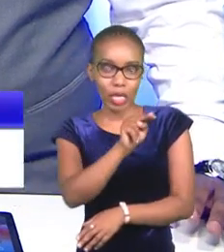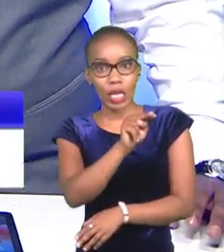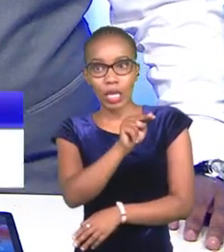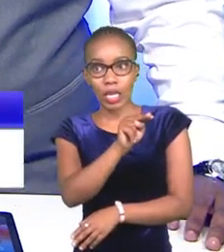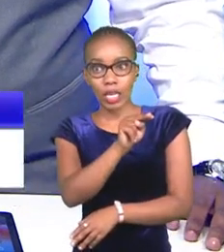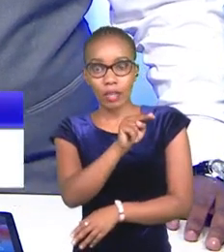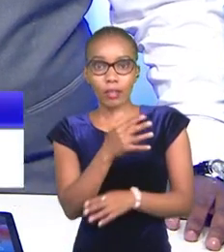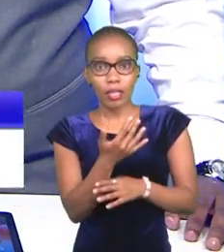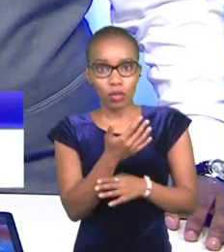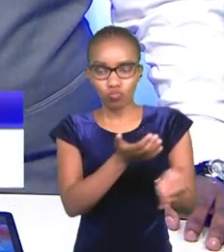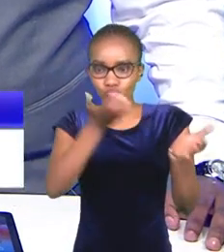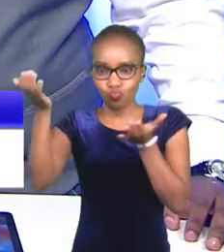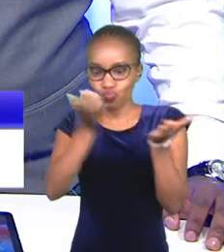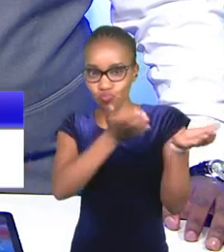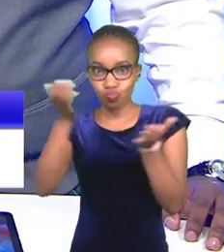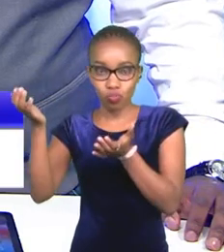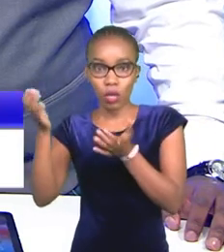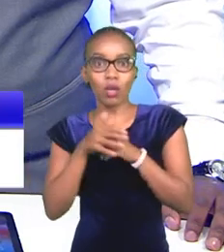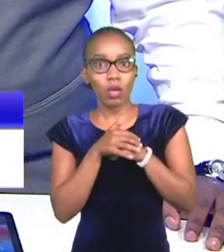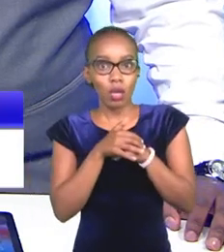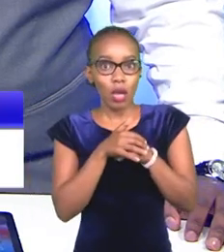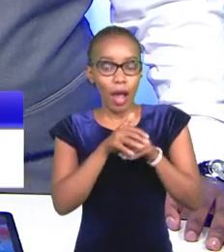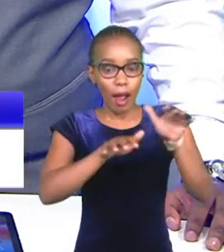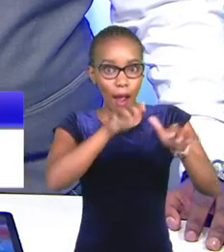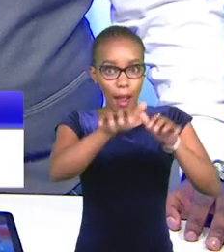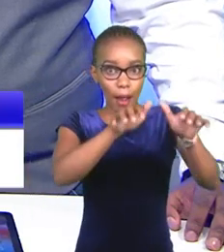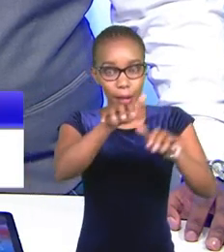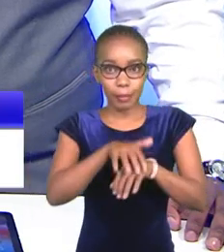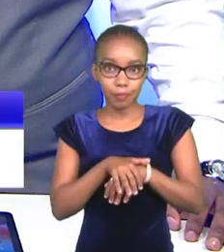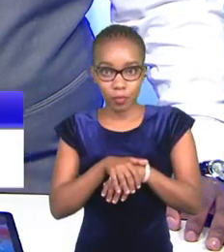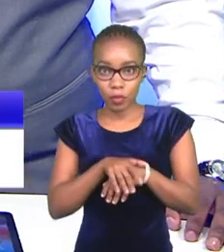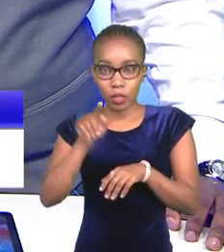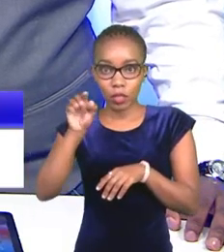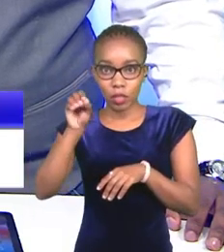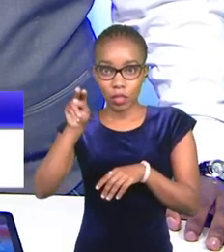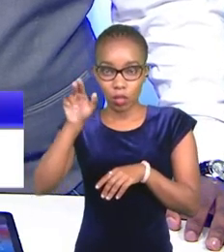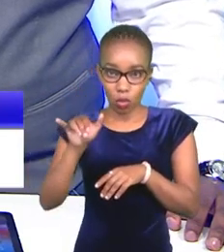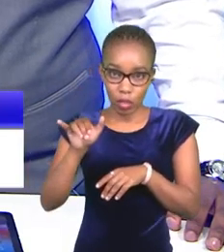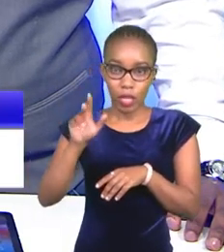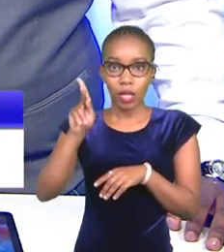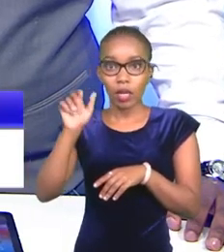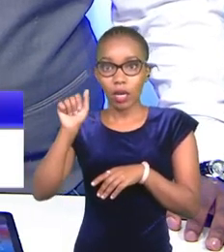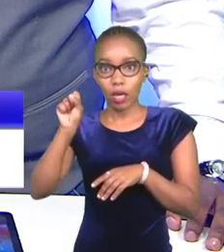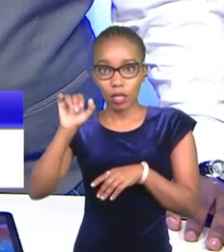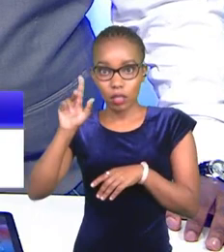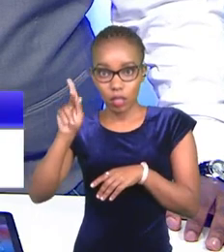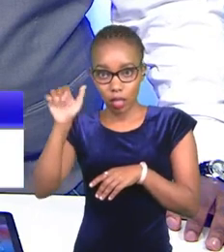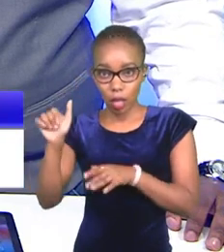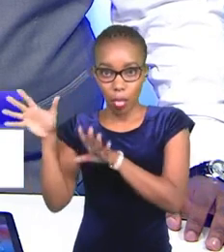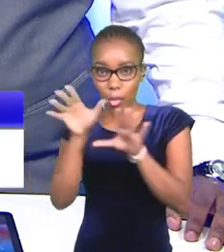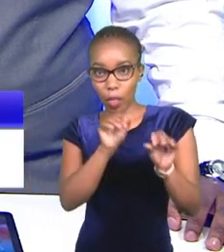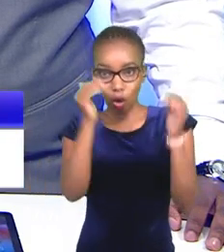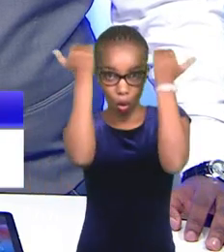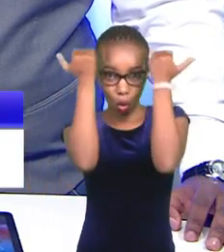most trafficked wildlife species. The three accused, Daniel Kasaika, Tonyua Kasaika and Sachan Kasaika, appeared before Chief